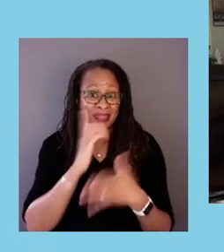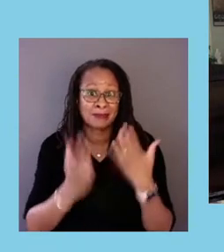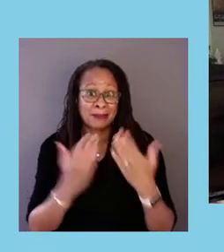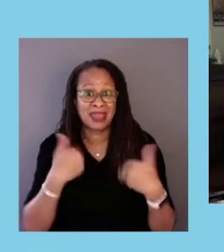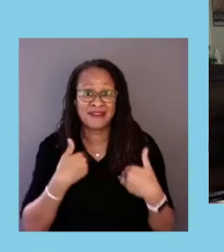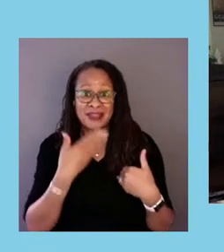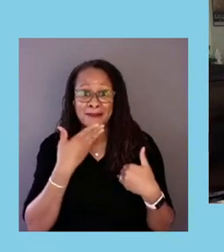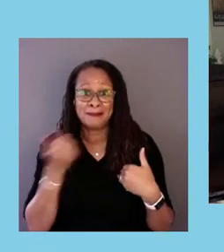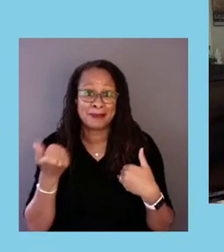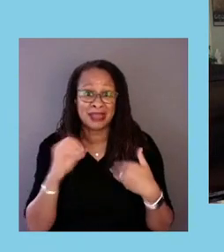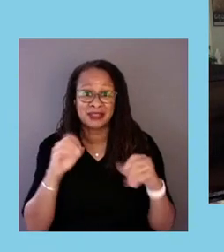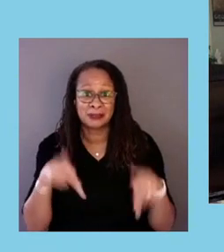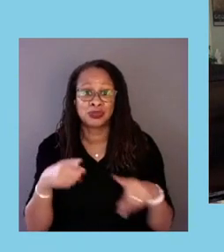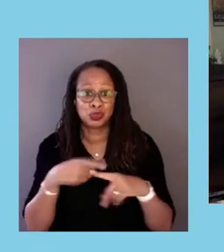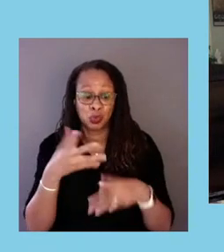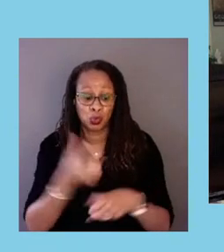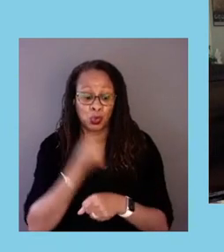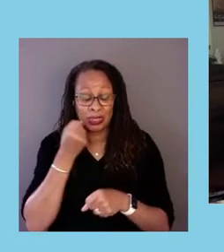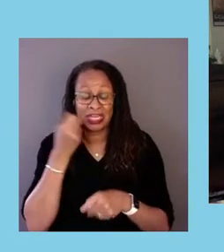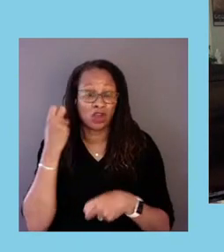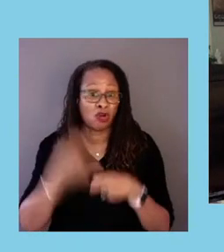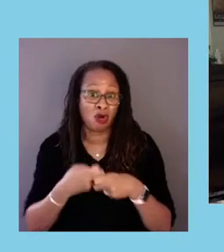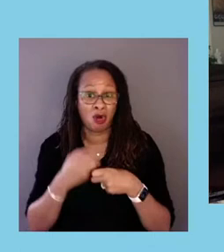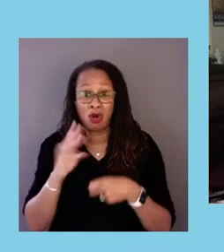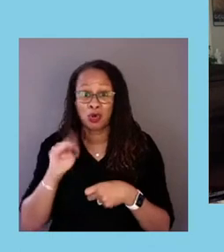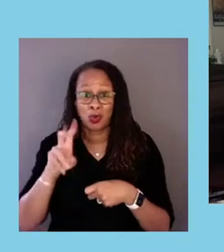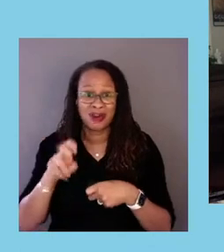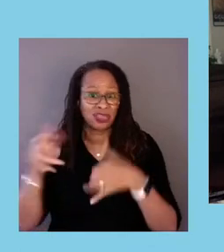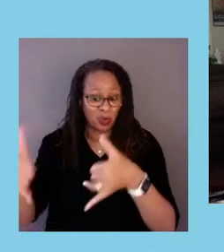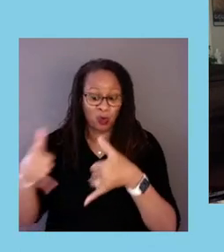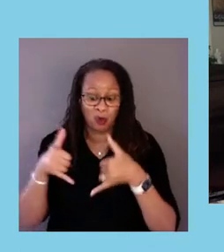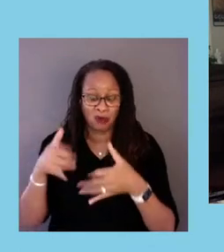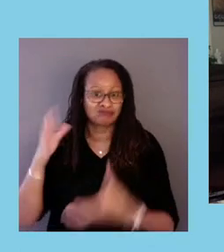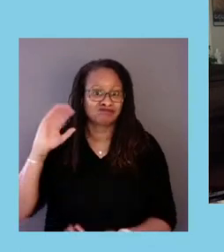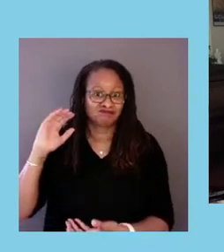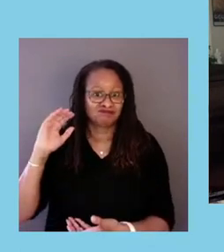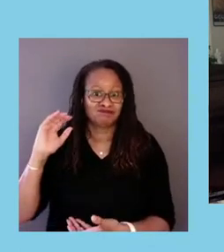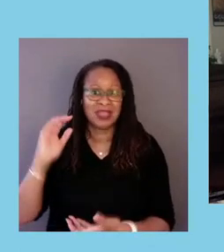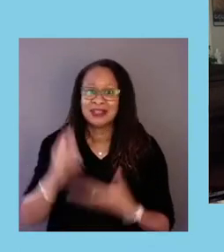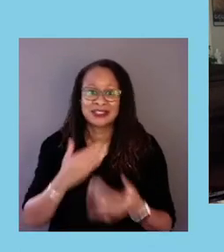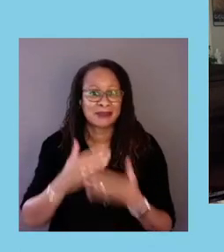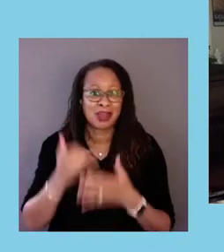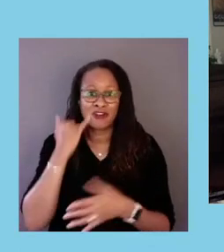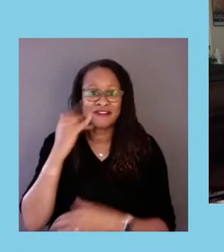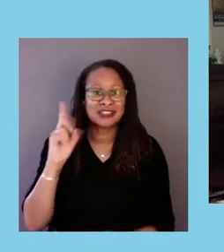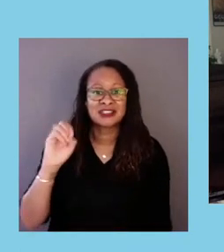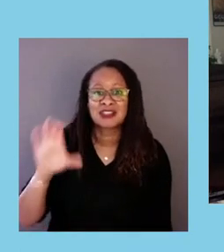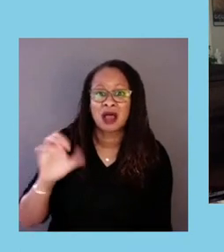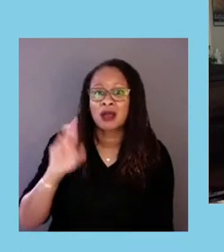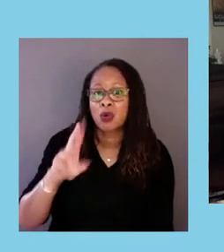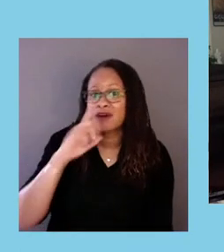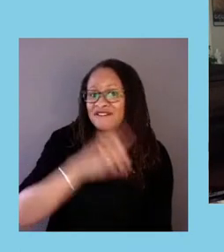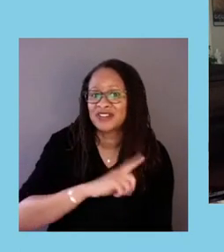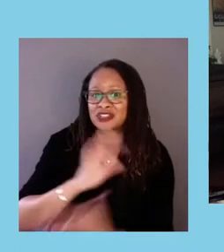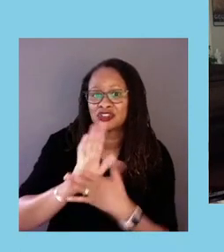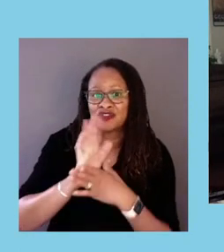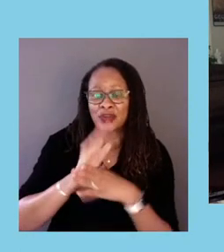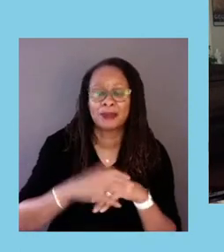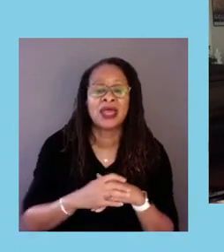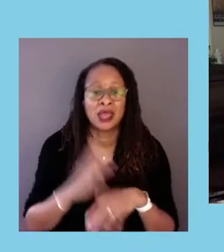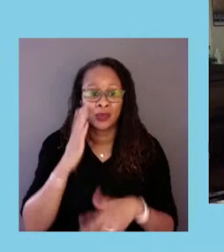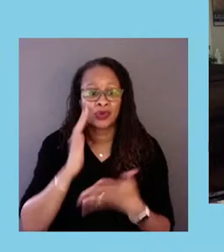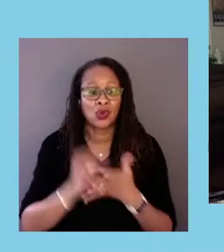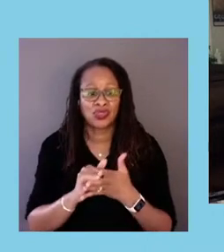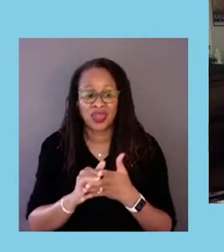the hardware. Because hardware for these distributors is really important, whether it's documentary, whether it's fiction film. And we know that's just the